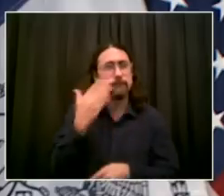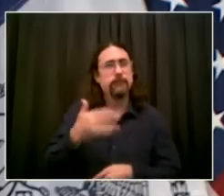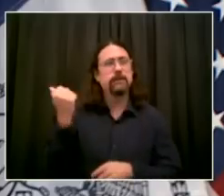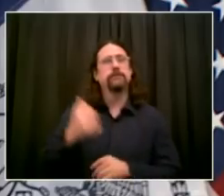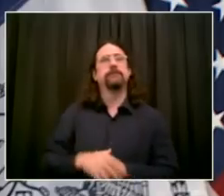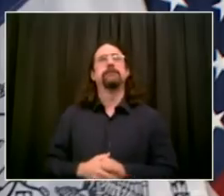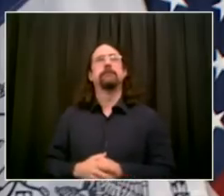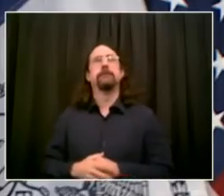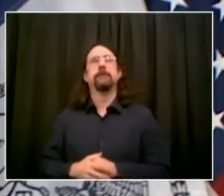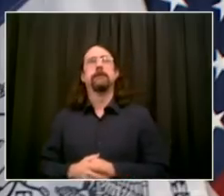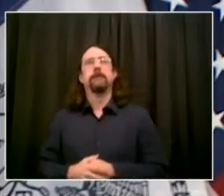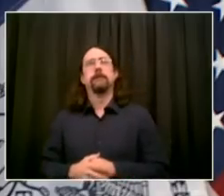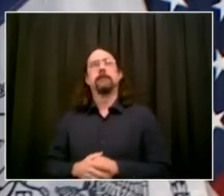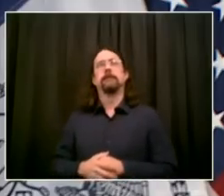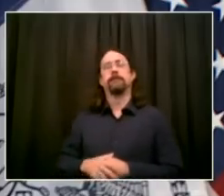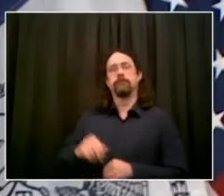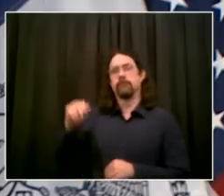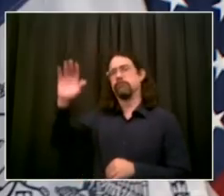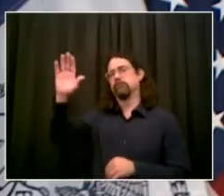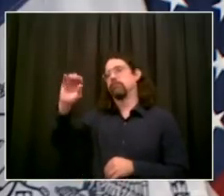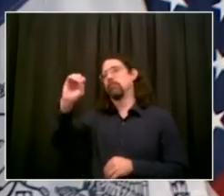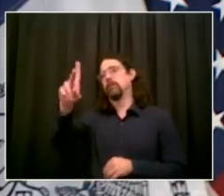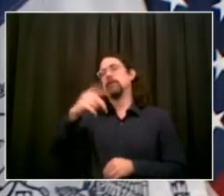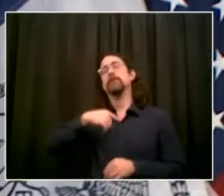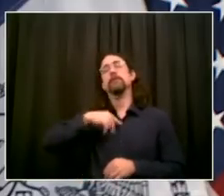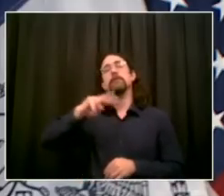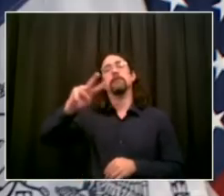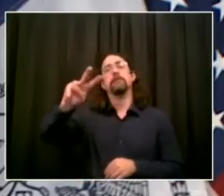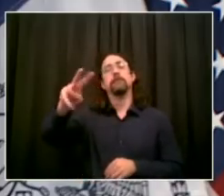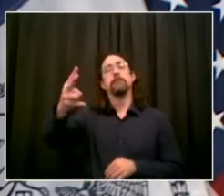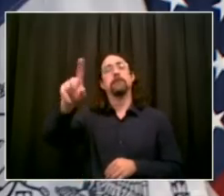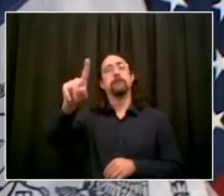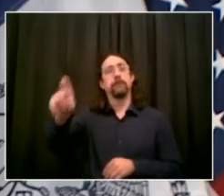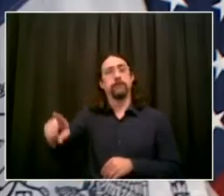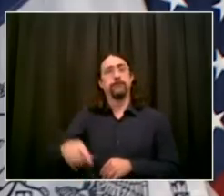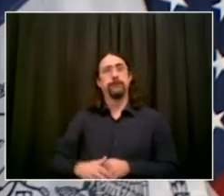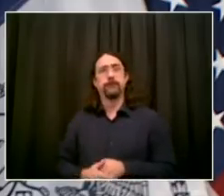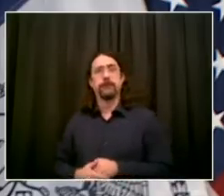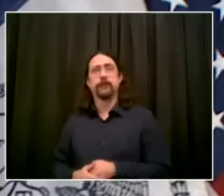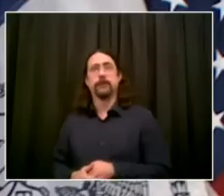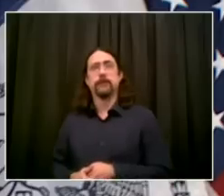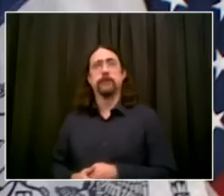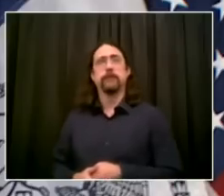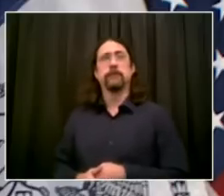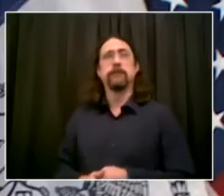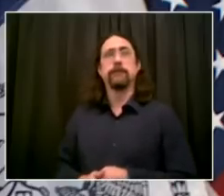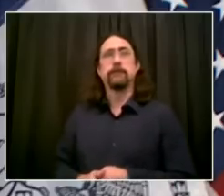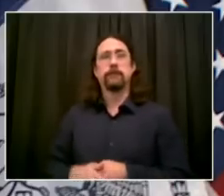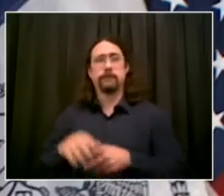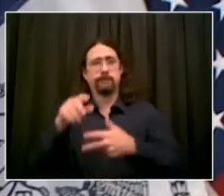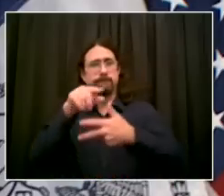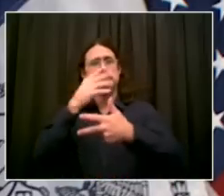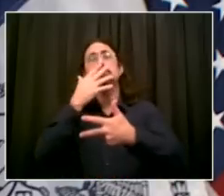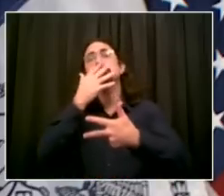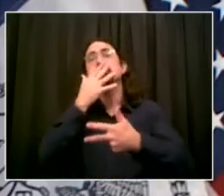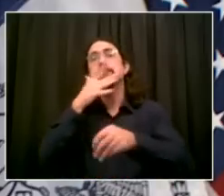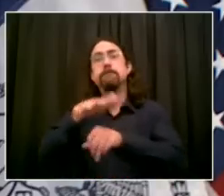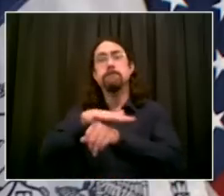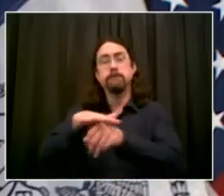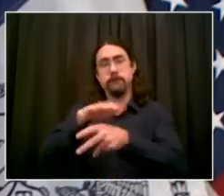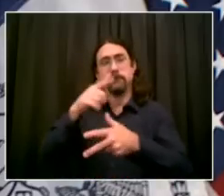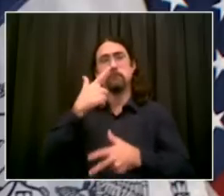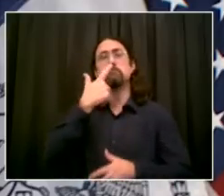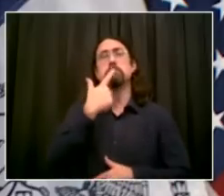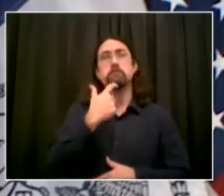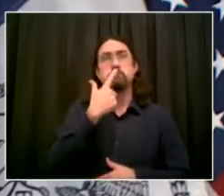hundreds. How does it make sense to limit, a house of worship that has hundreds and hundreds of people in occupancy to just 10